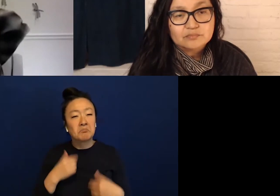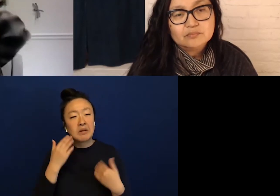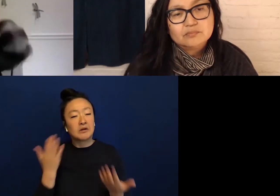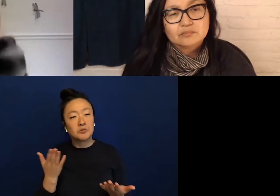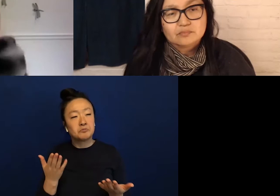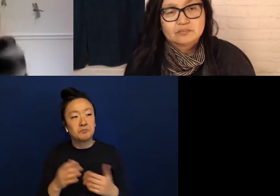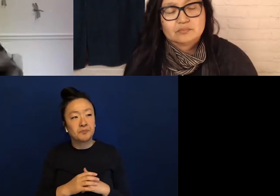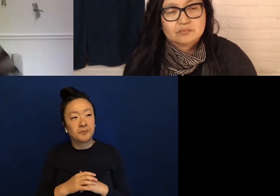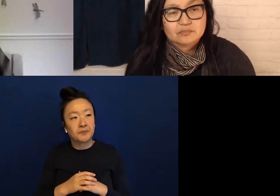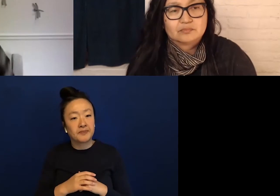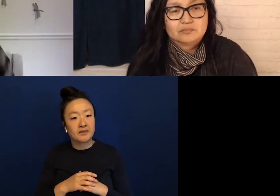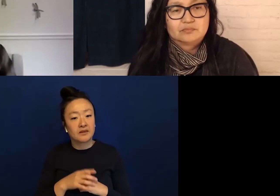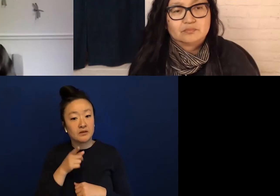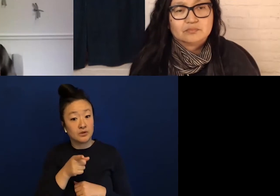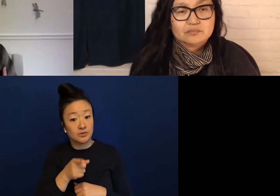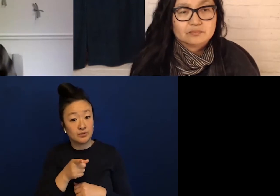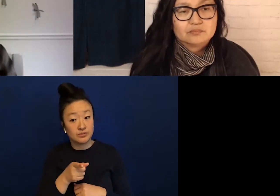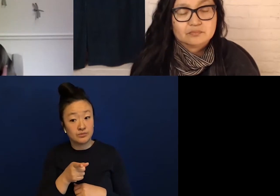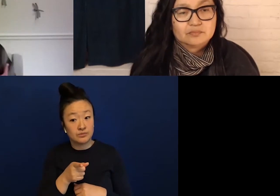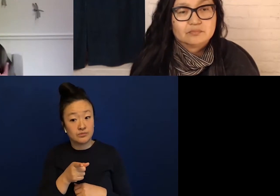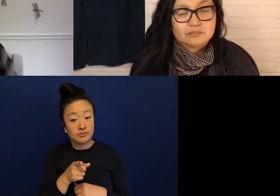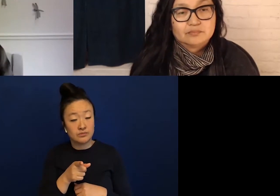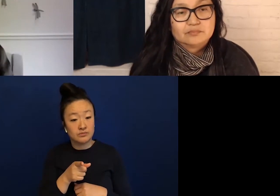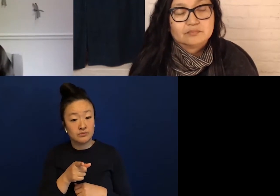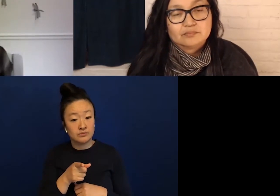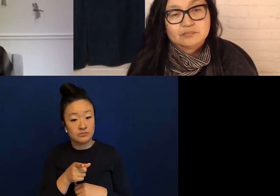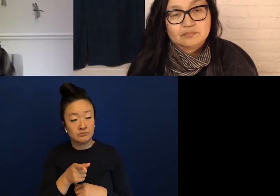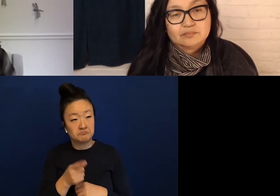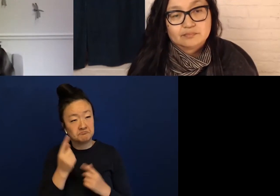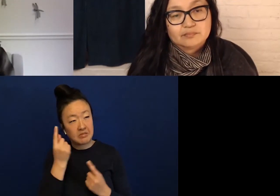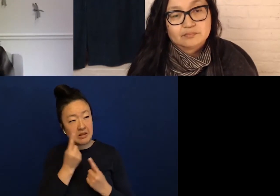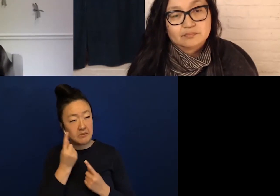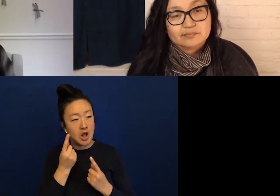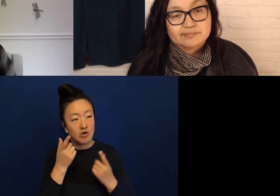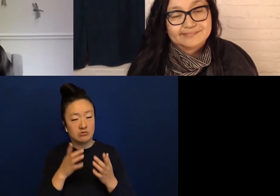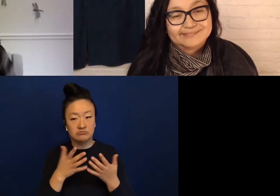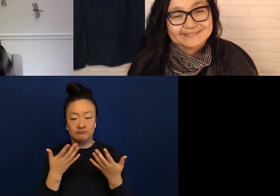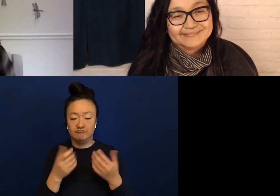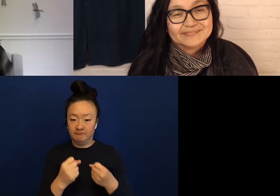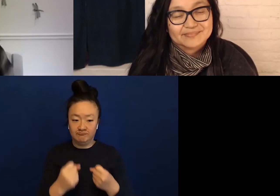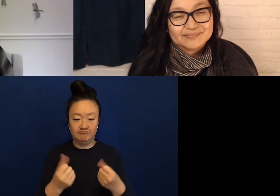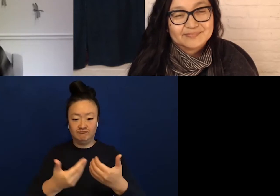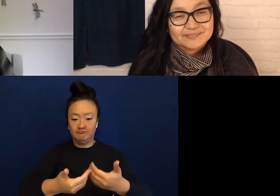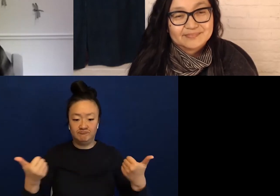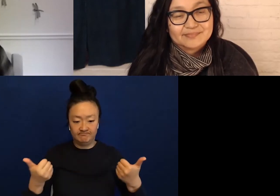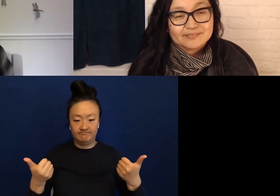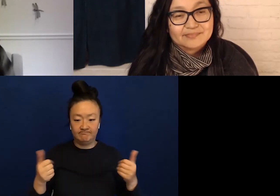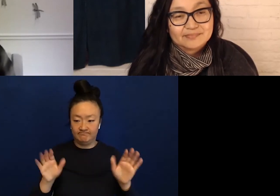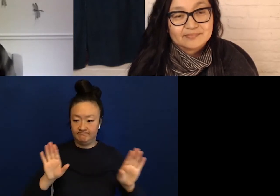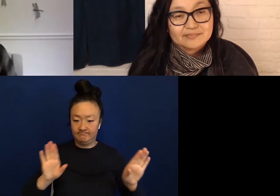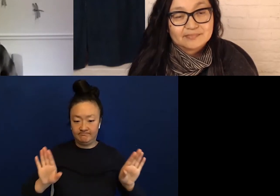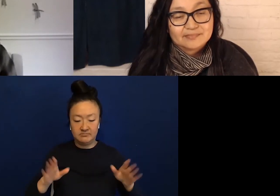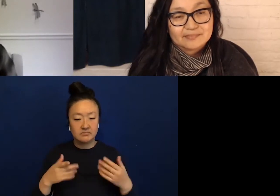know, I don't know if you have, you know, if you think about it in such binary terms, but I was just wondering if,